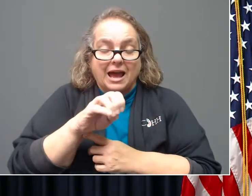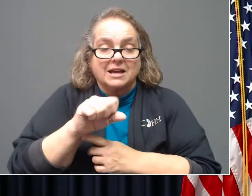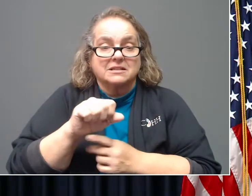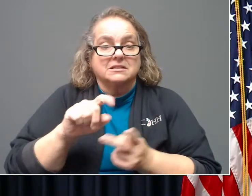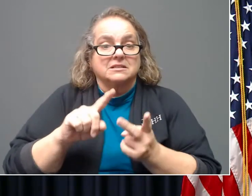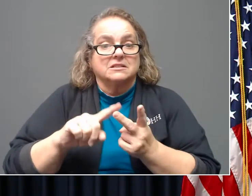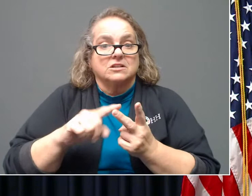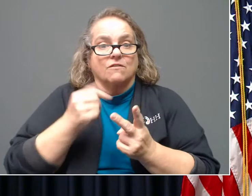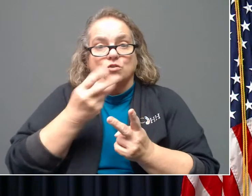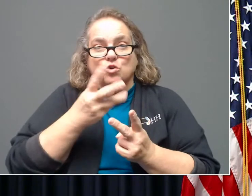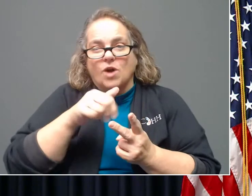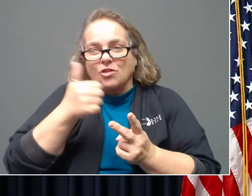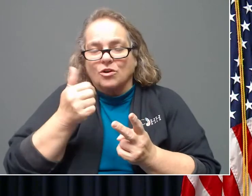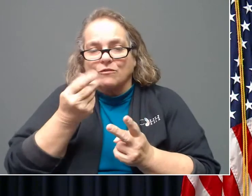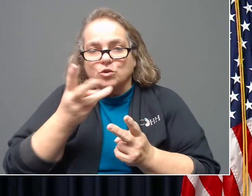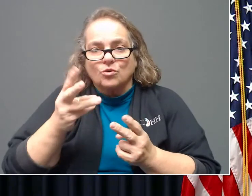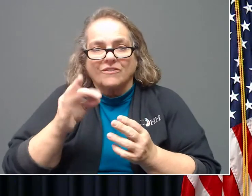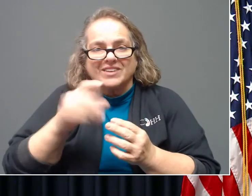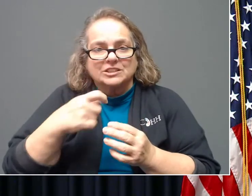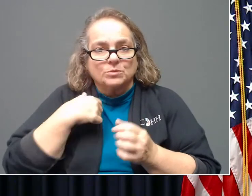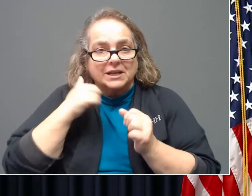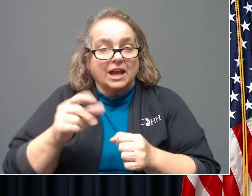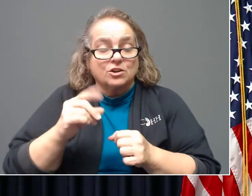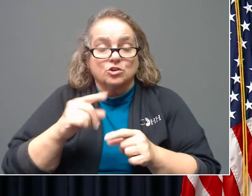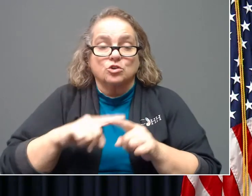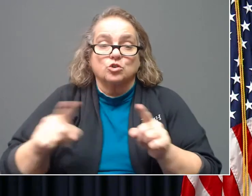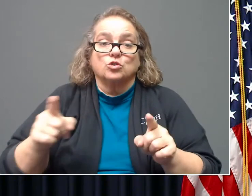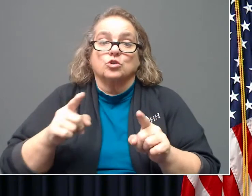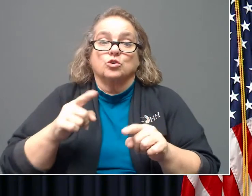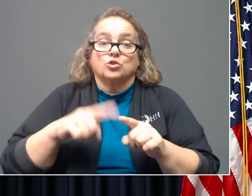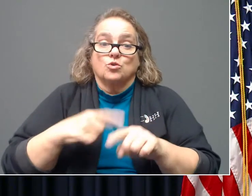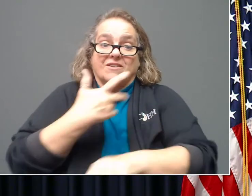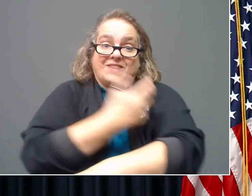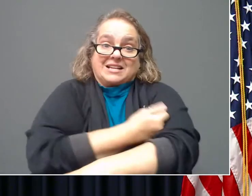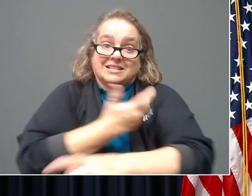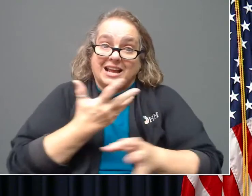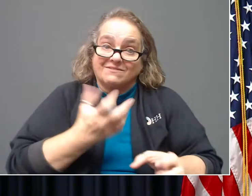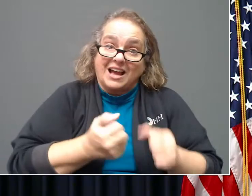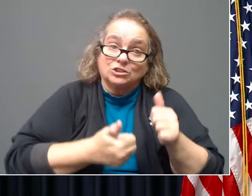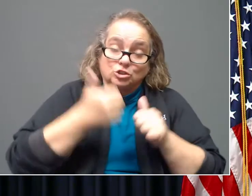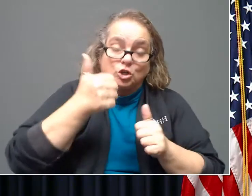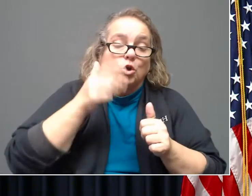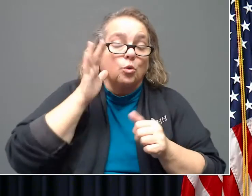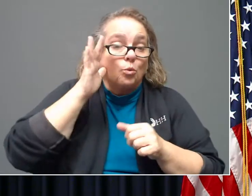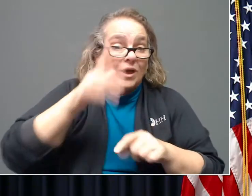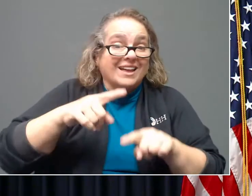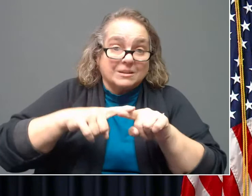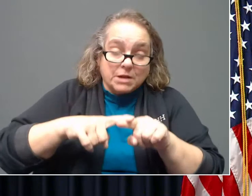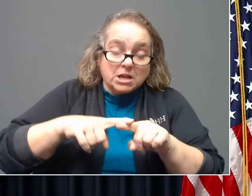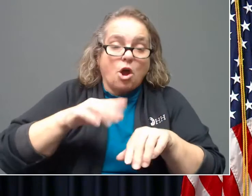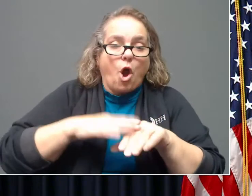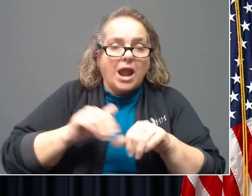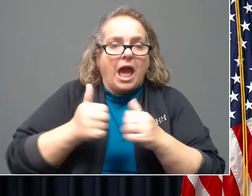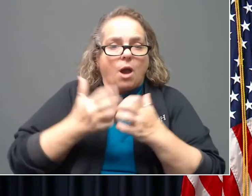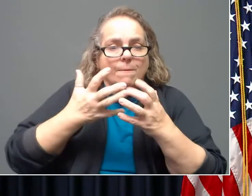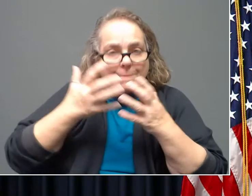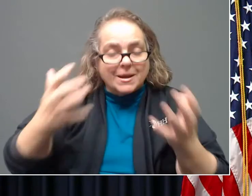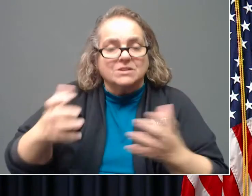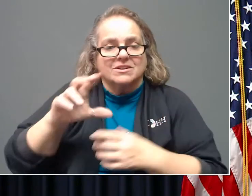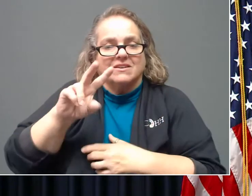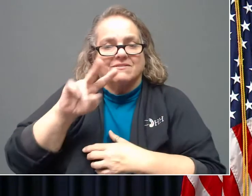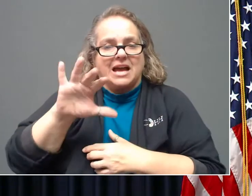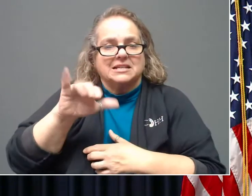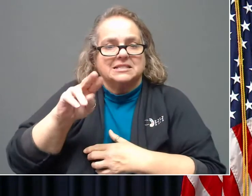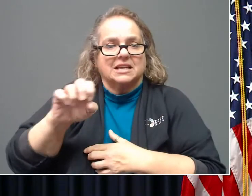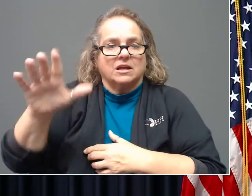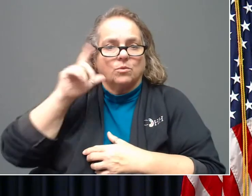do, but to vaccinate faster is all going to come down to supply. It also appears that the federal